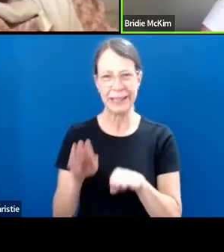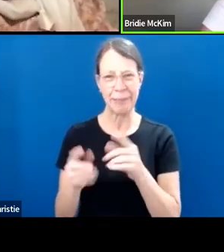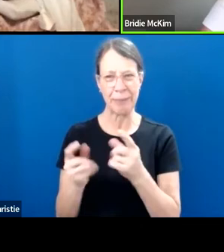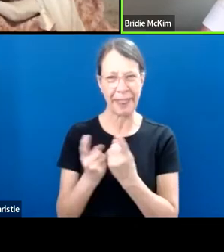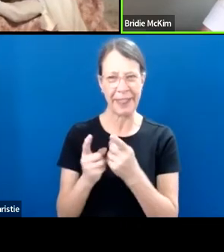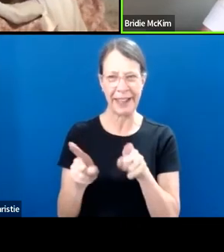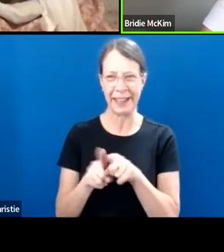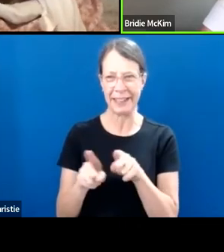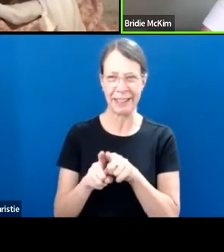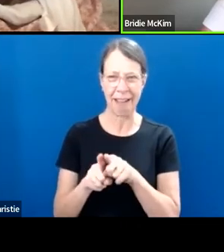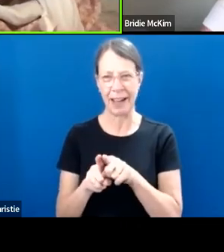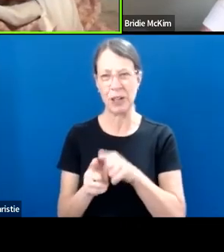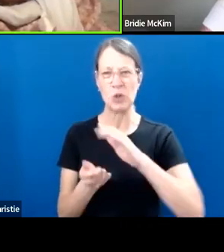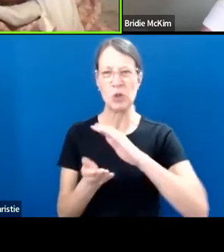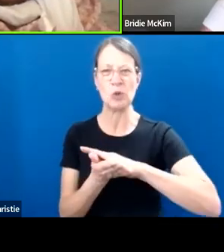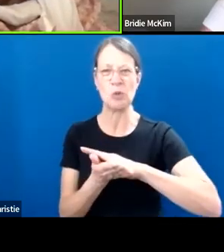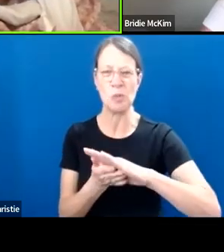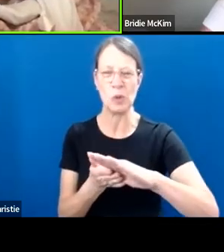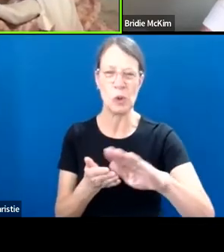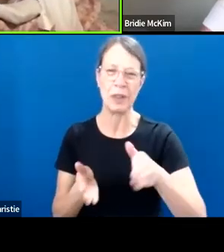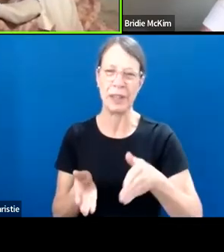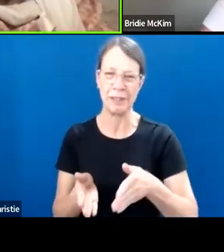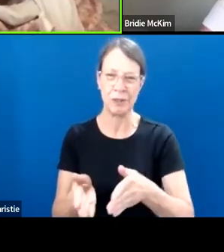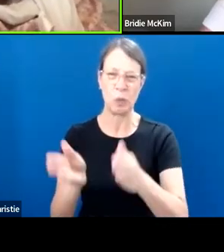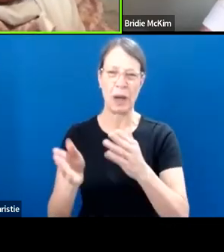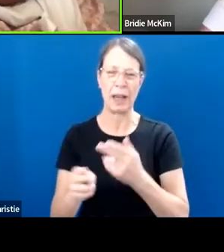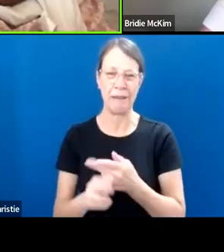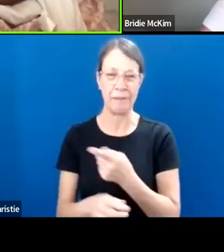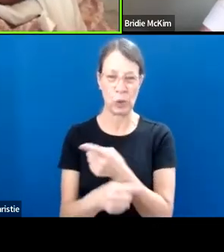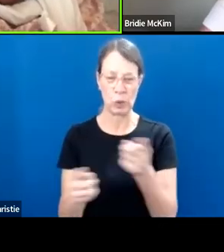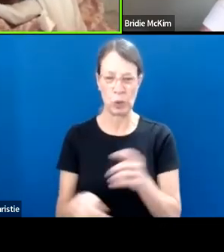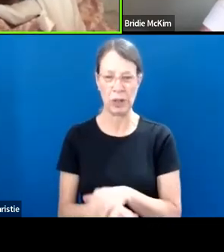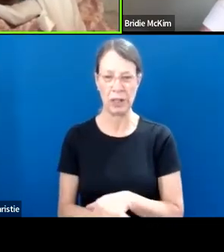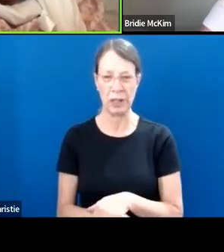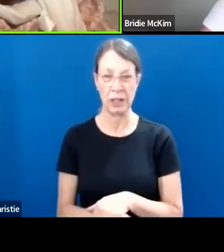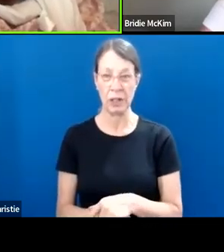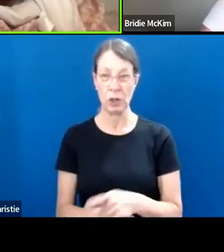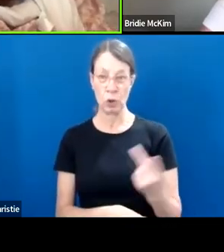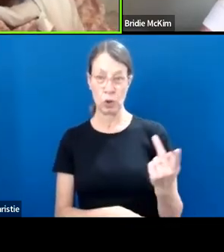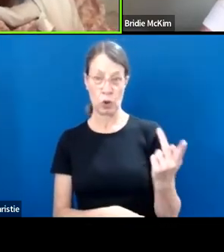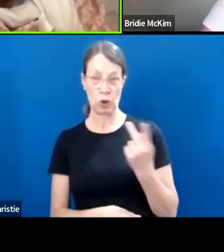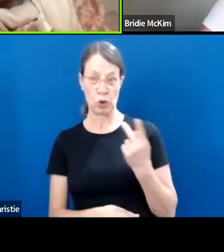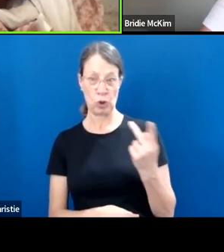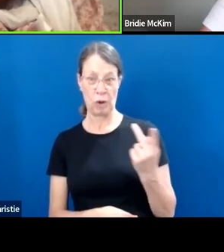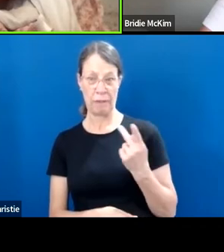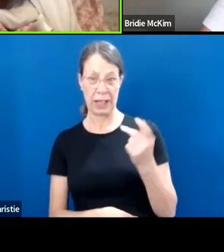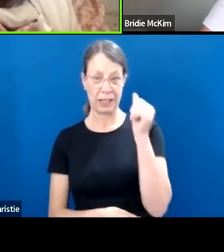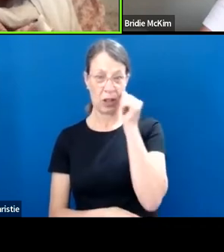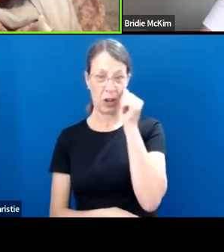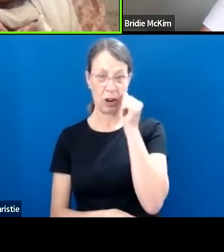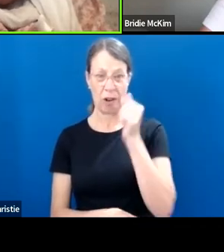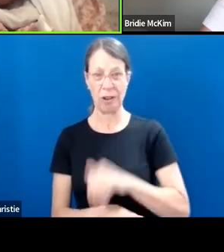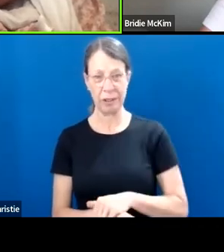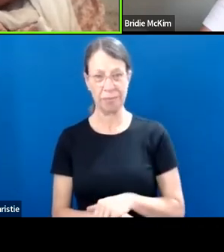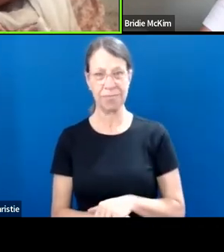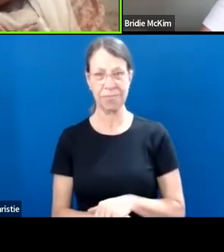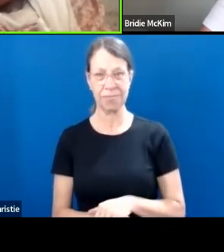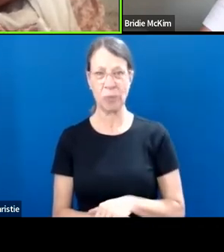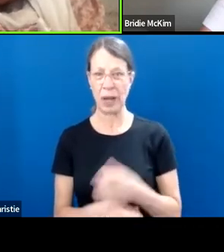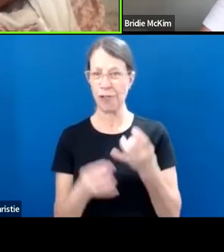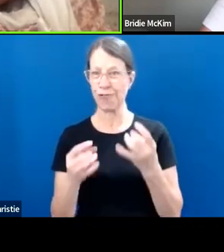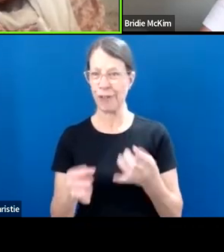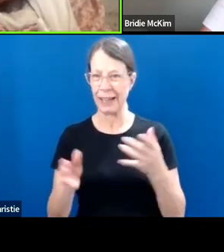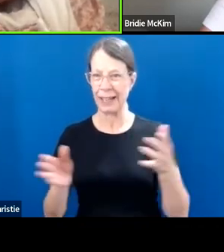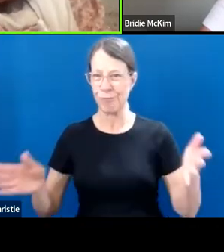Because I know that you and I, Bridie, are more than willing to kind of nurture